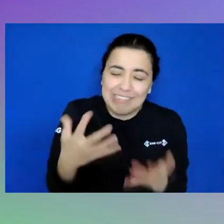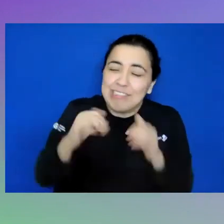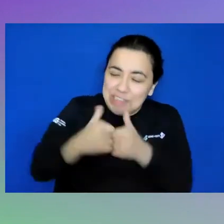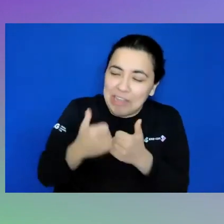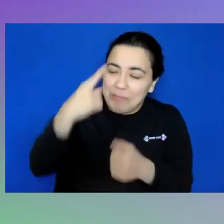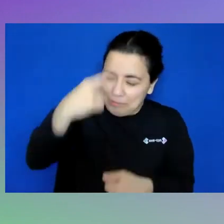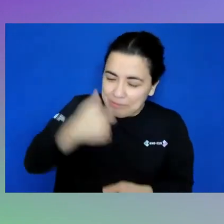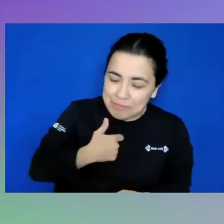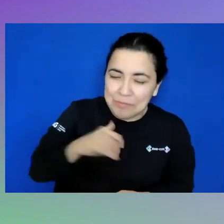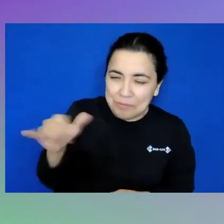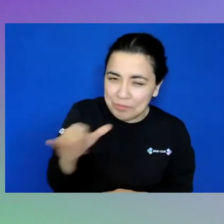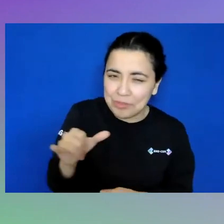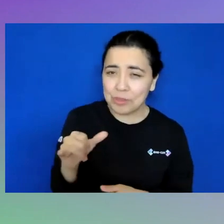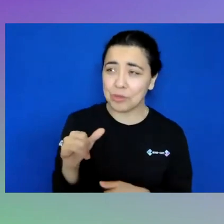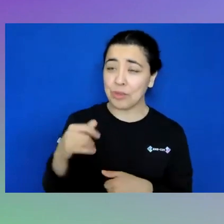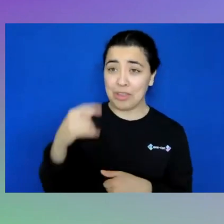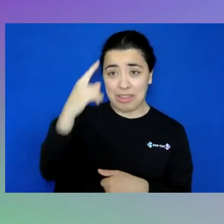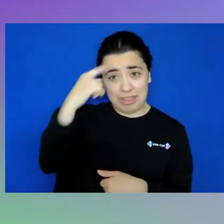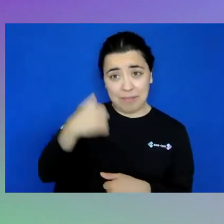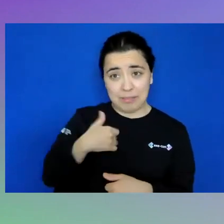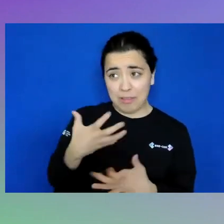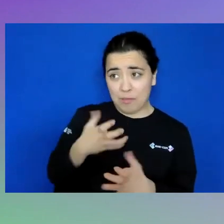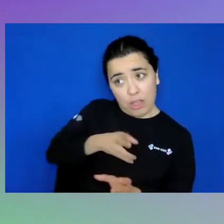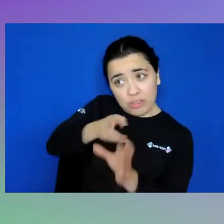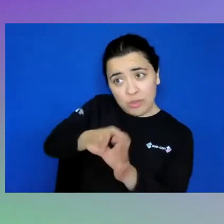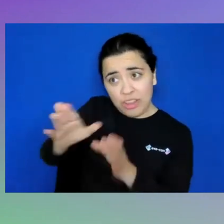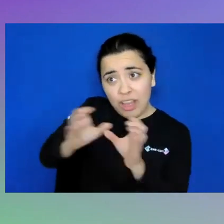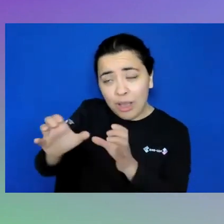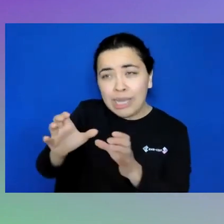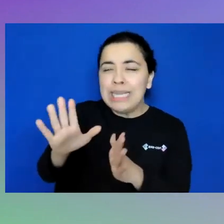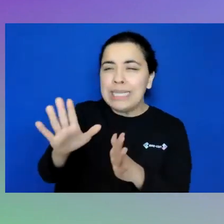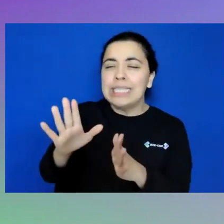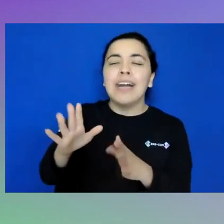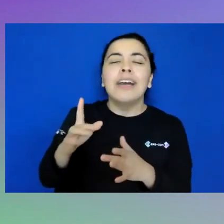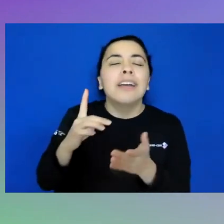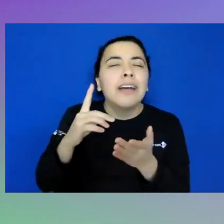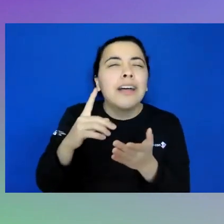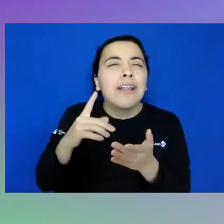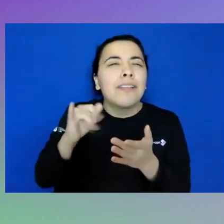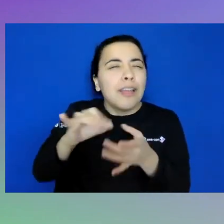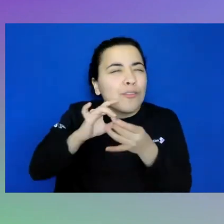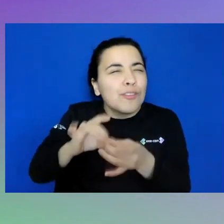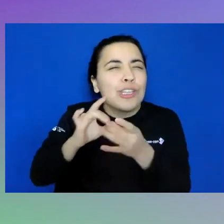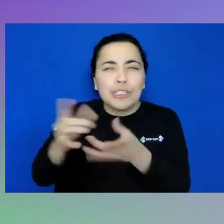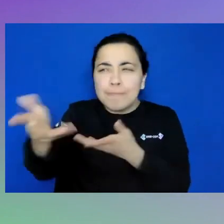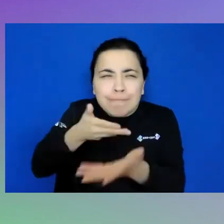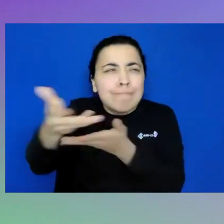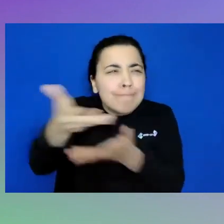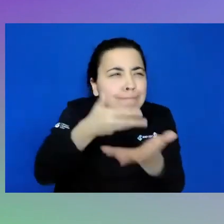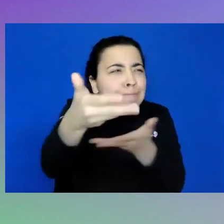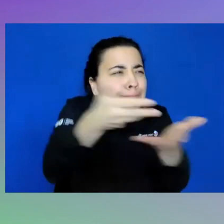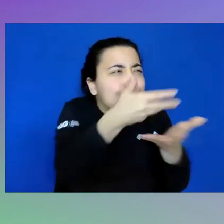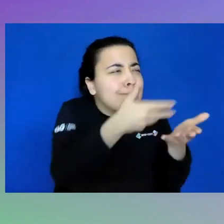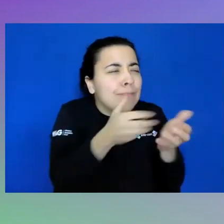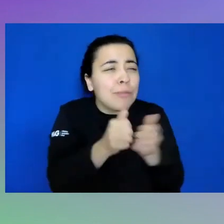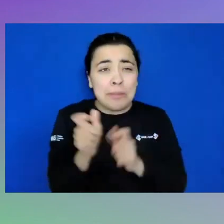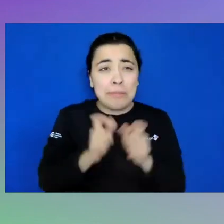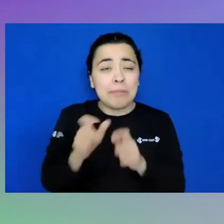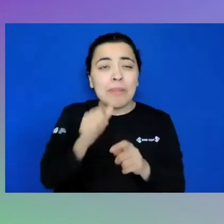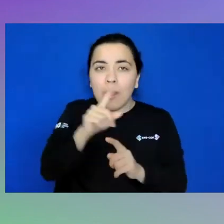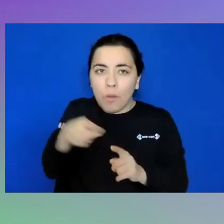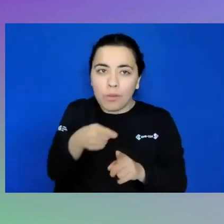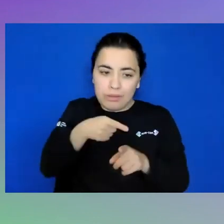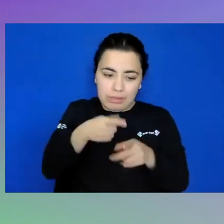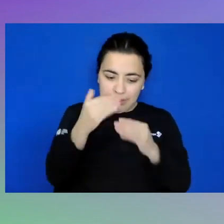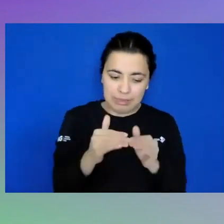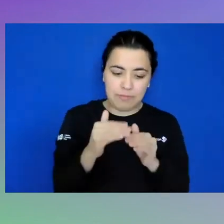I want to be in on. I'm finding that building relationships with people apart from the